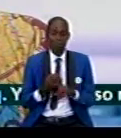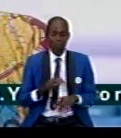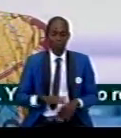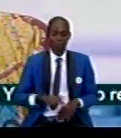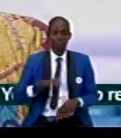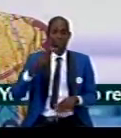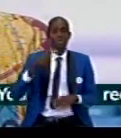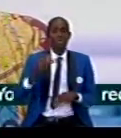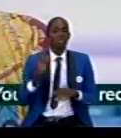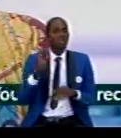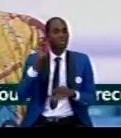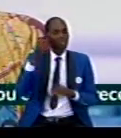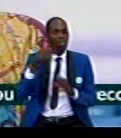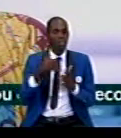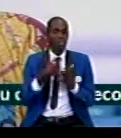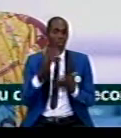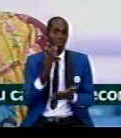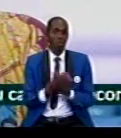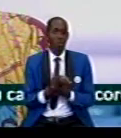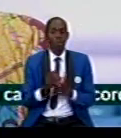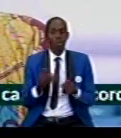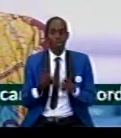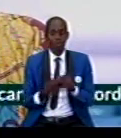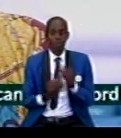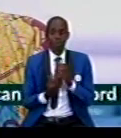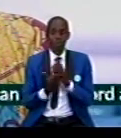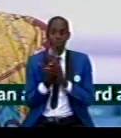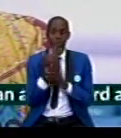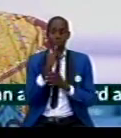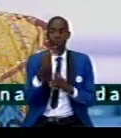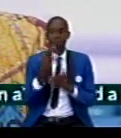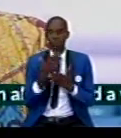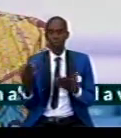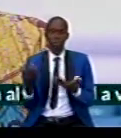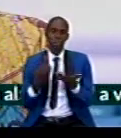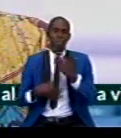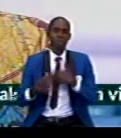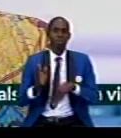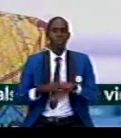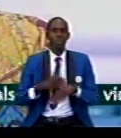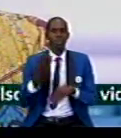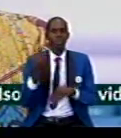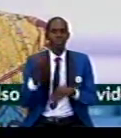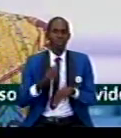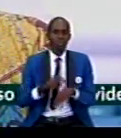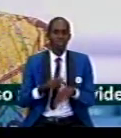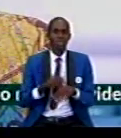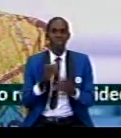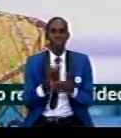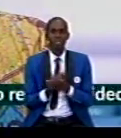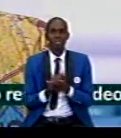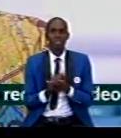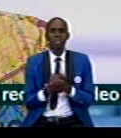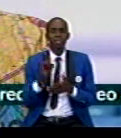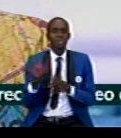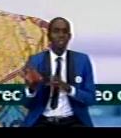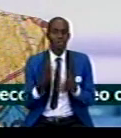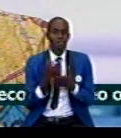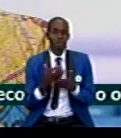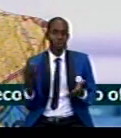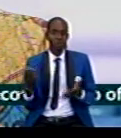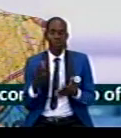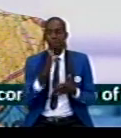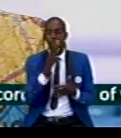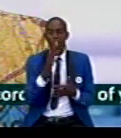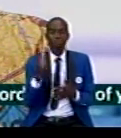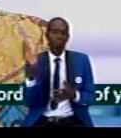back again. You know, there was a particular time I did something. It was the ear I hit. And the thing started bleeding, bringing pus. So when I